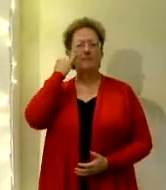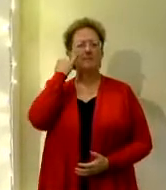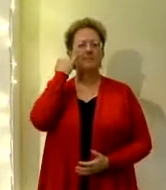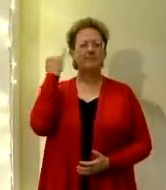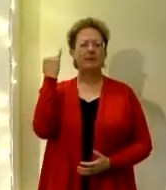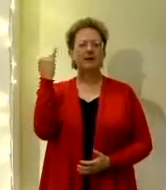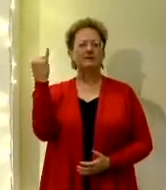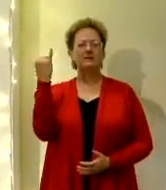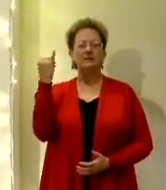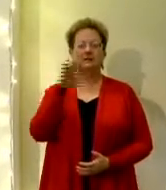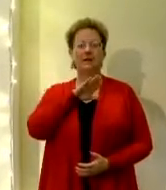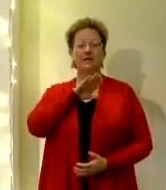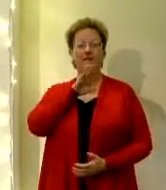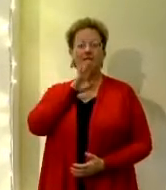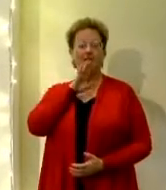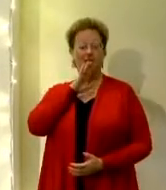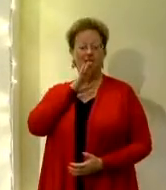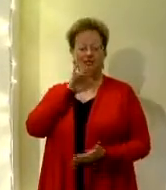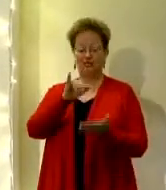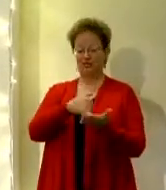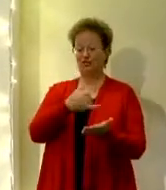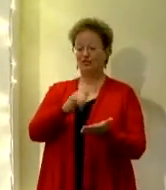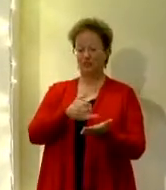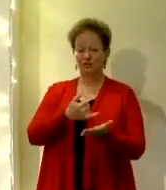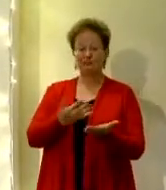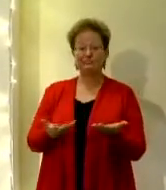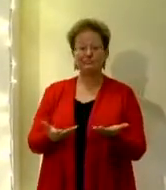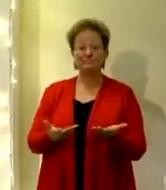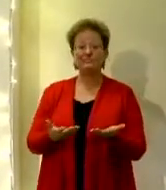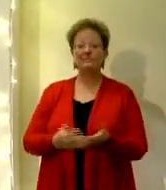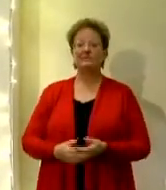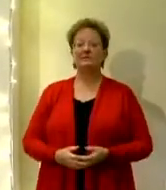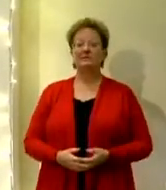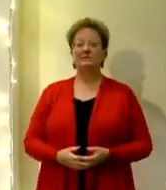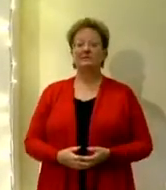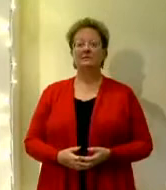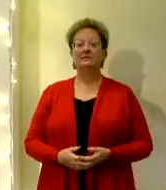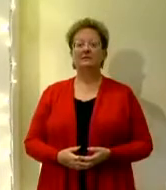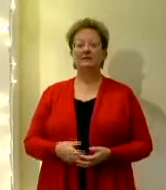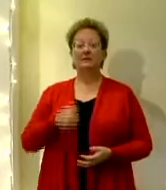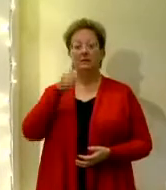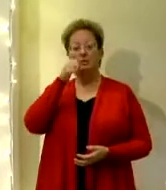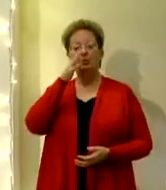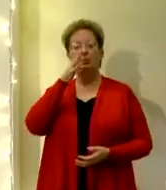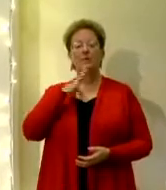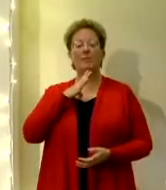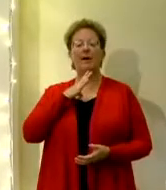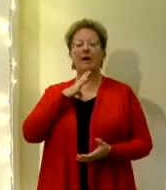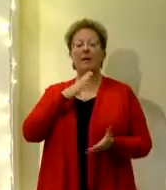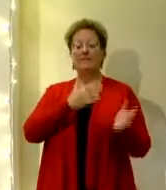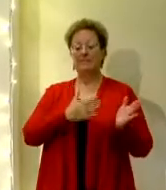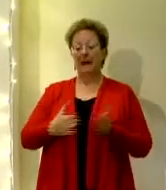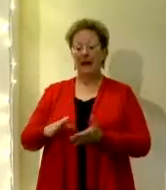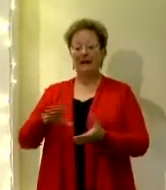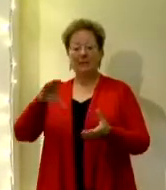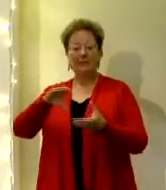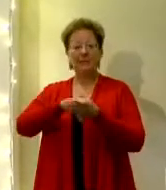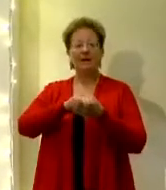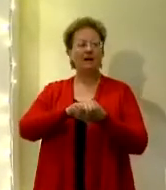how frustrated Joseph was when his fiance comes up to him and